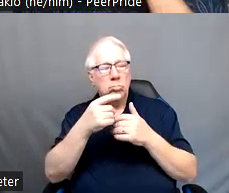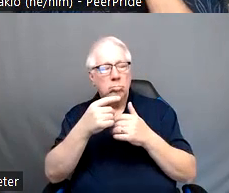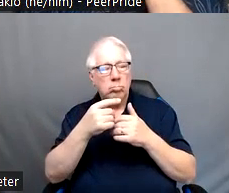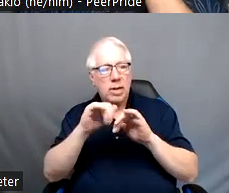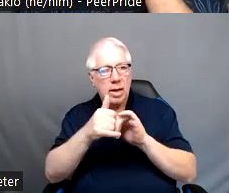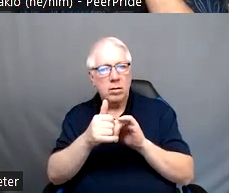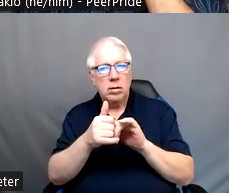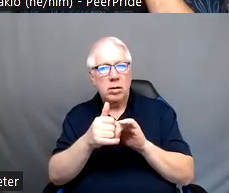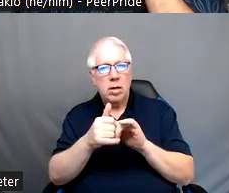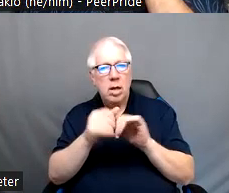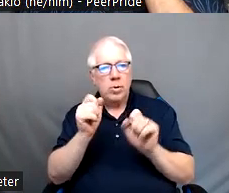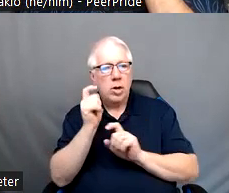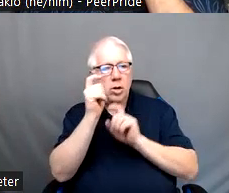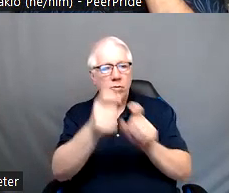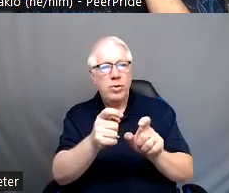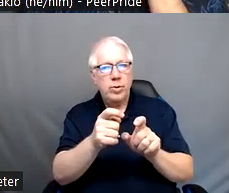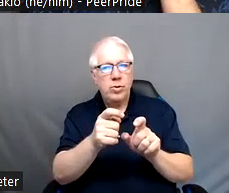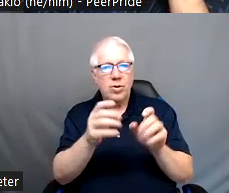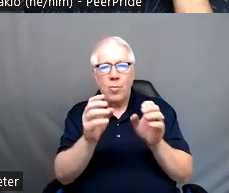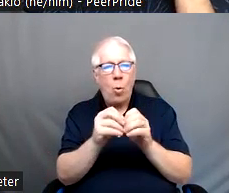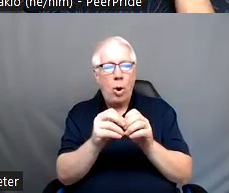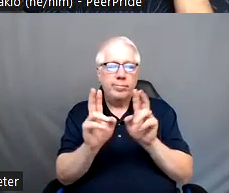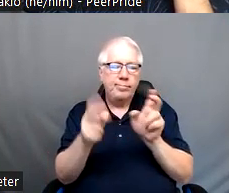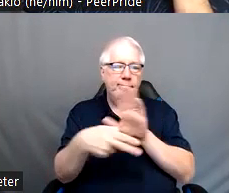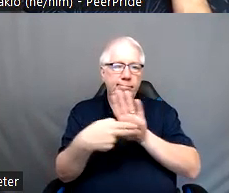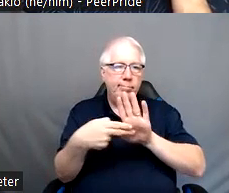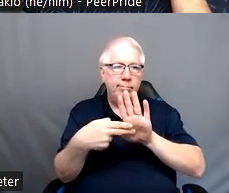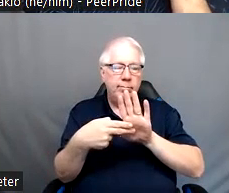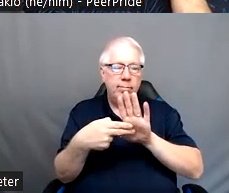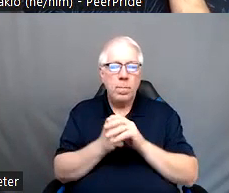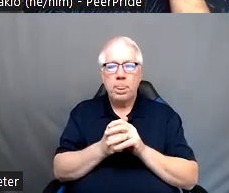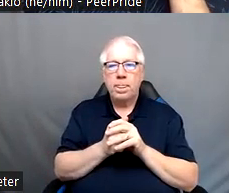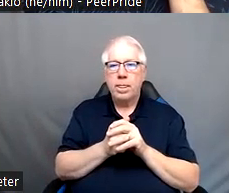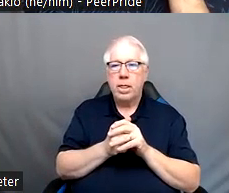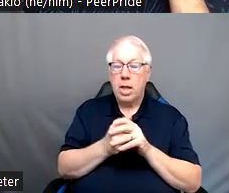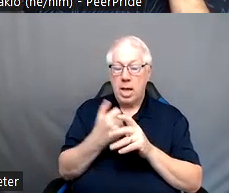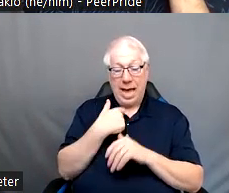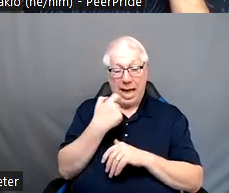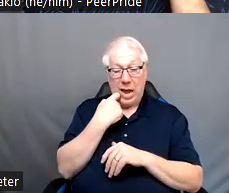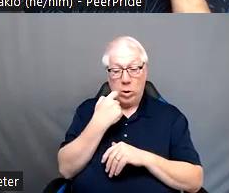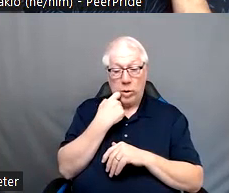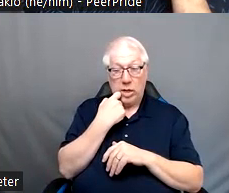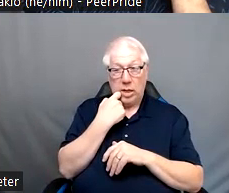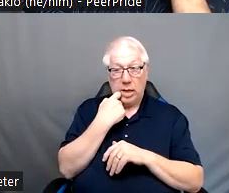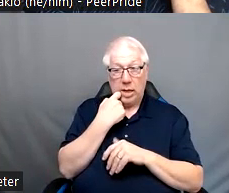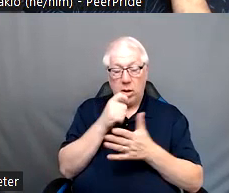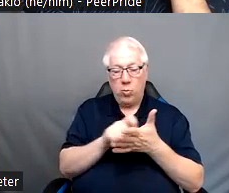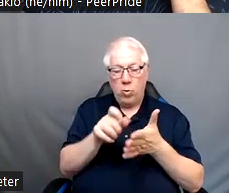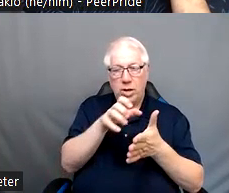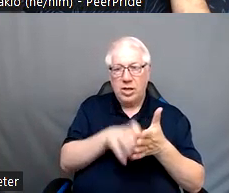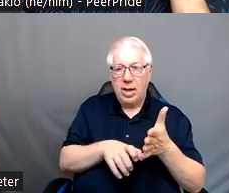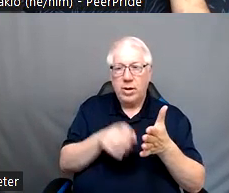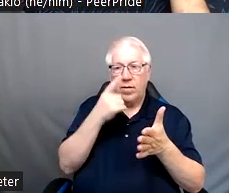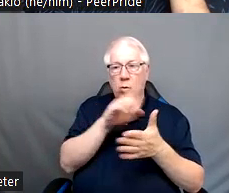know, potentially contribute to greater stigmatization. I recently got to write a chapter for